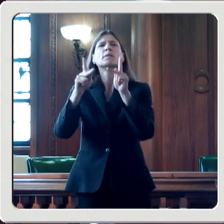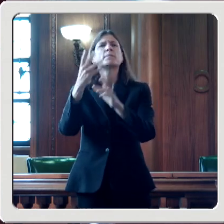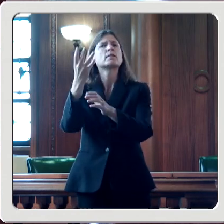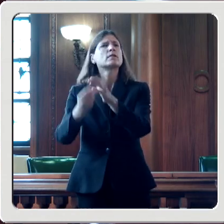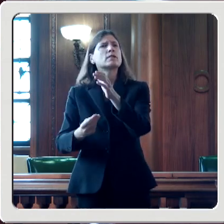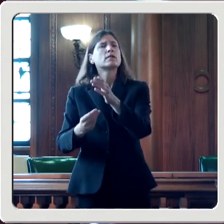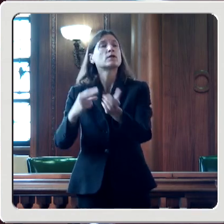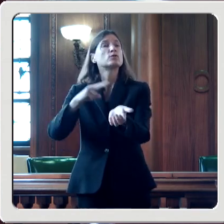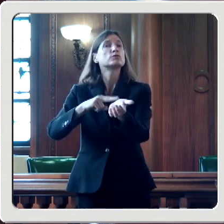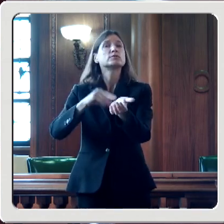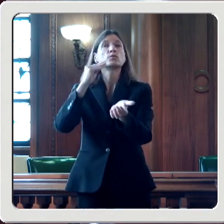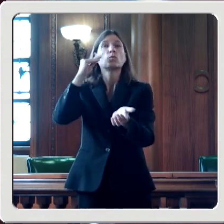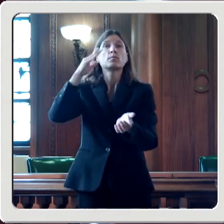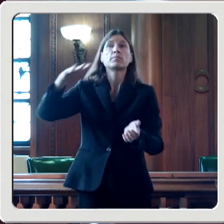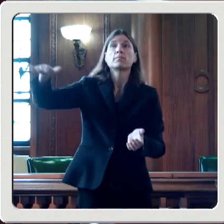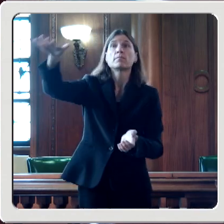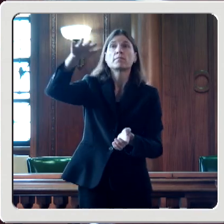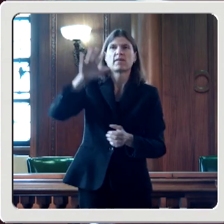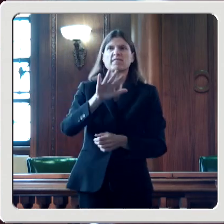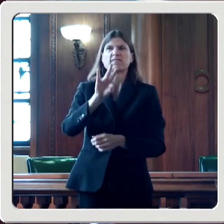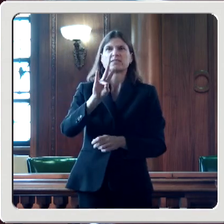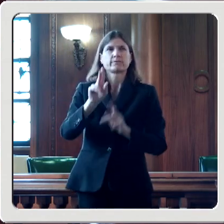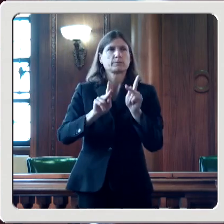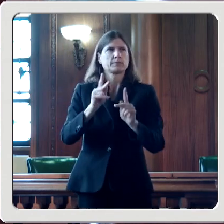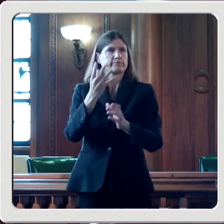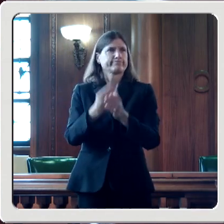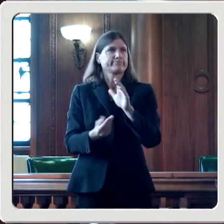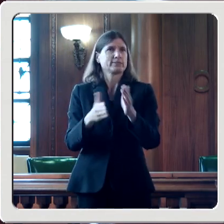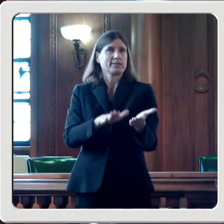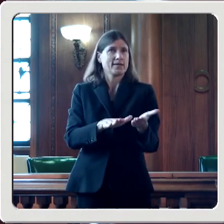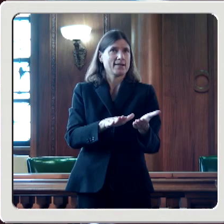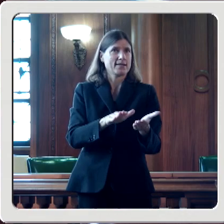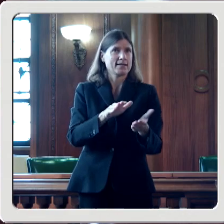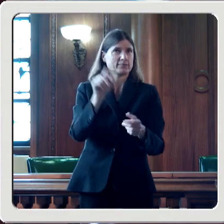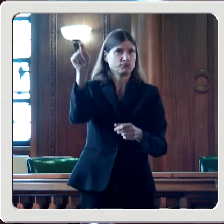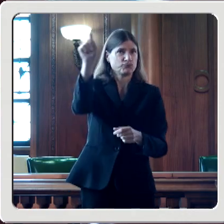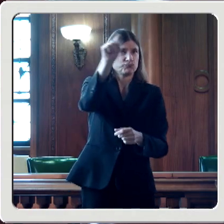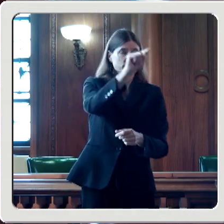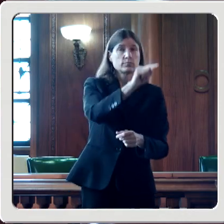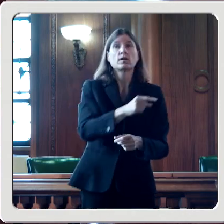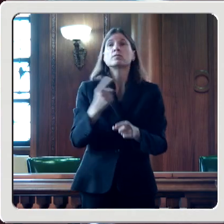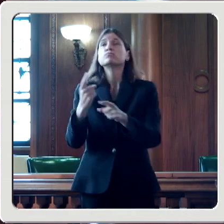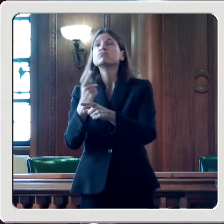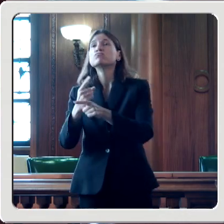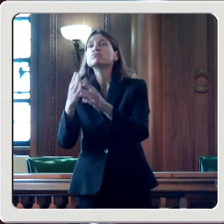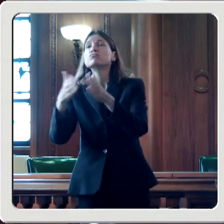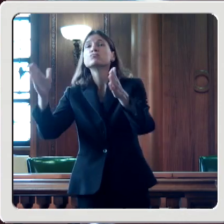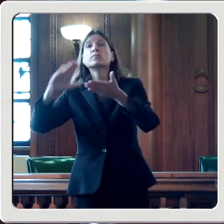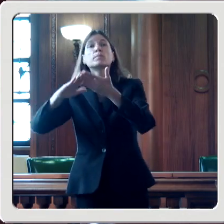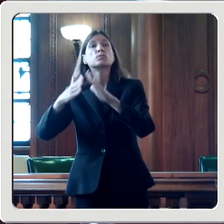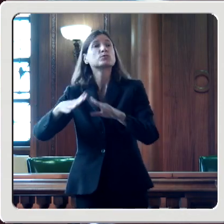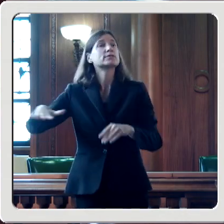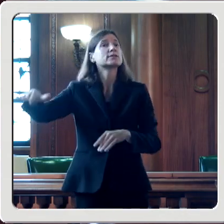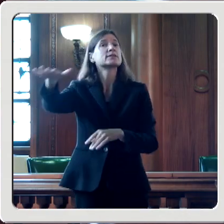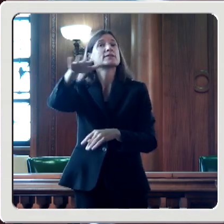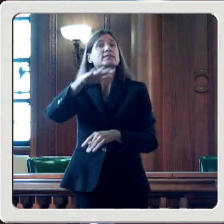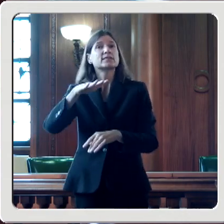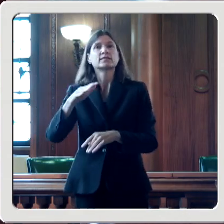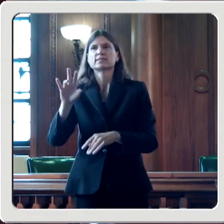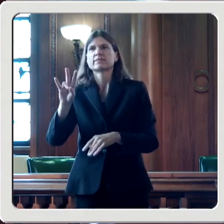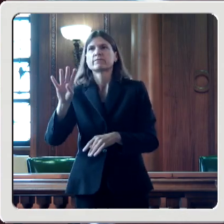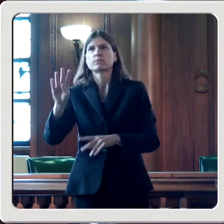57, which is 43.5%. The death that occurred was residential, which moves up to 74, which